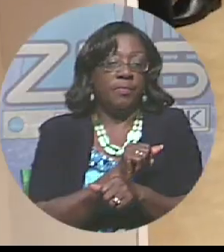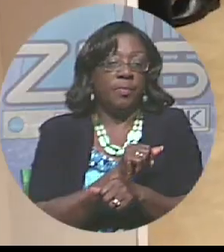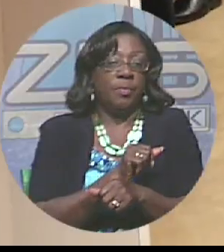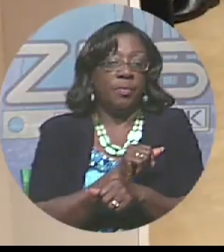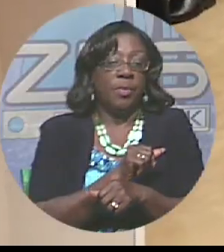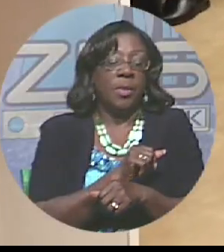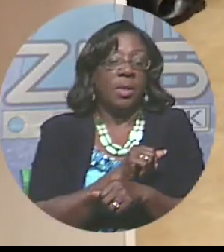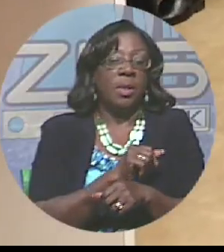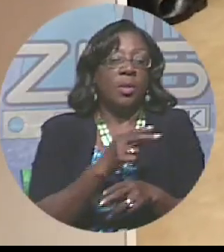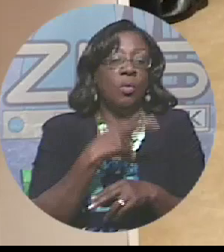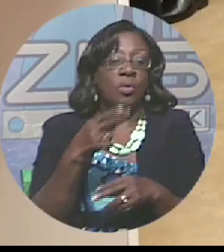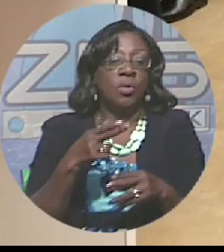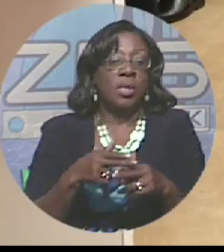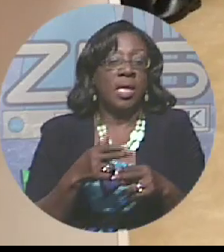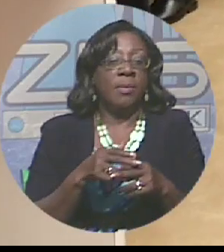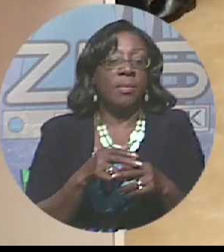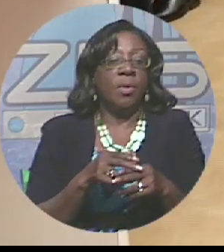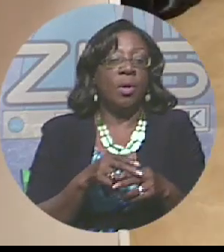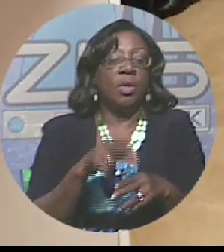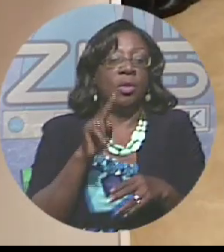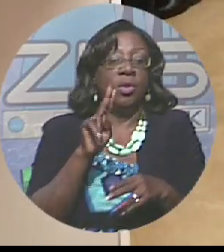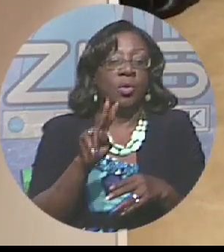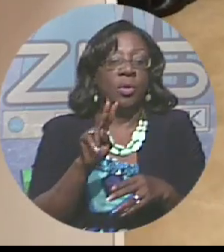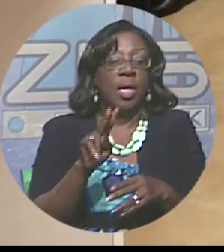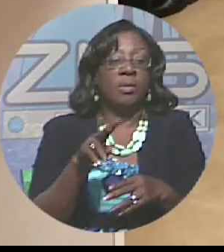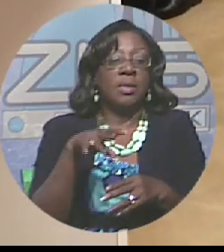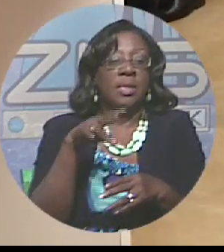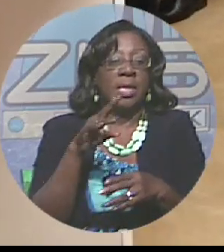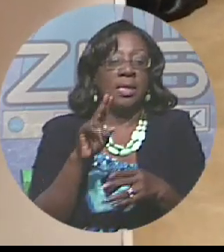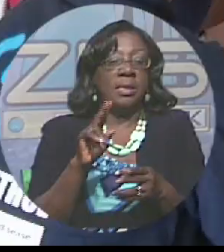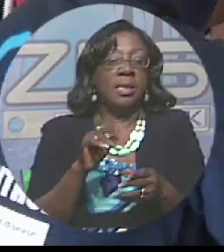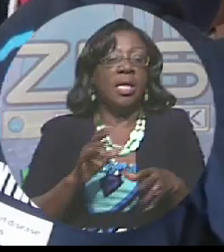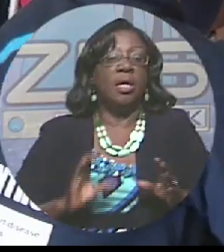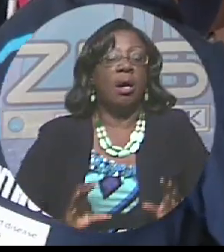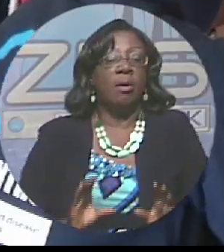2017 general election. LaDawn Davis, ZNS Network News.